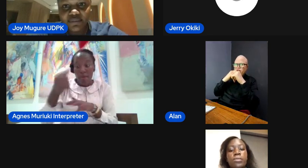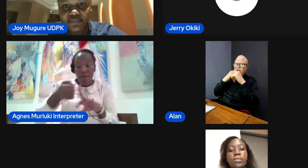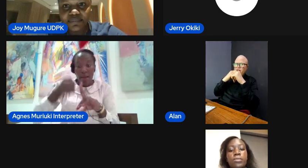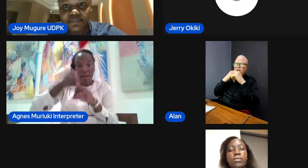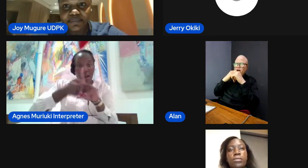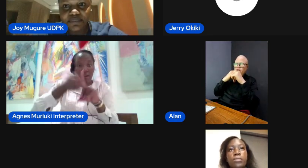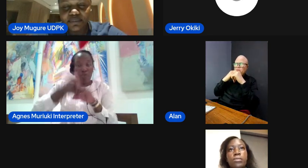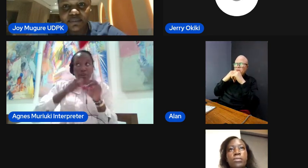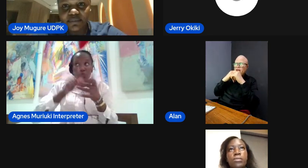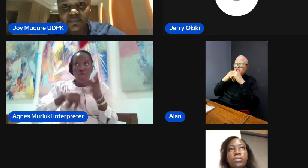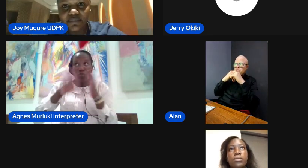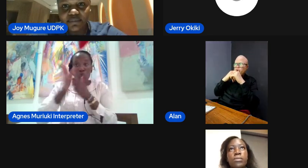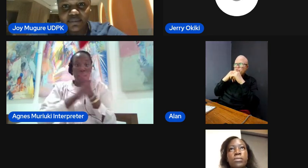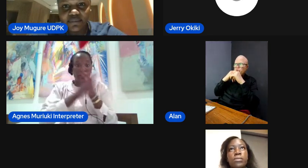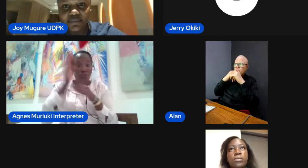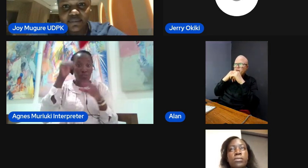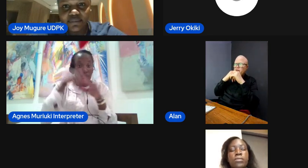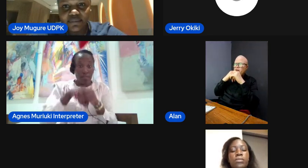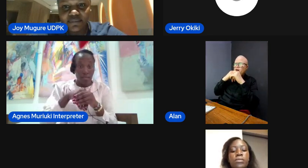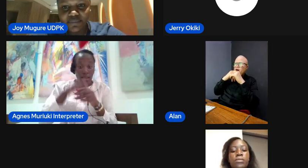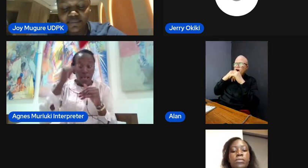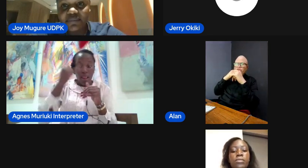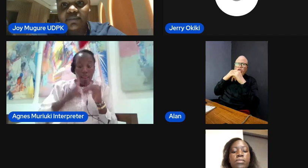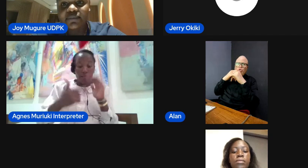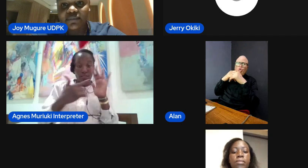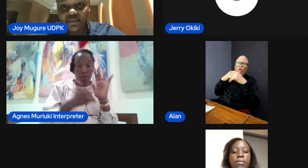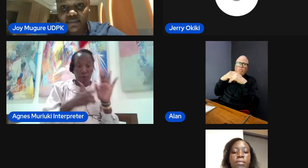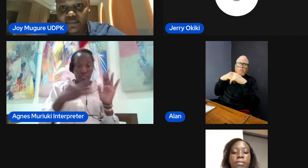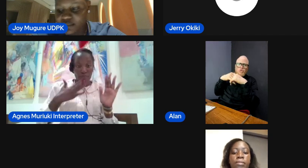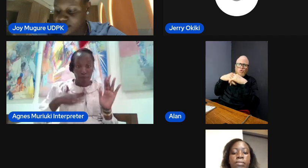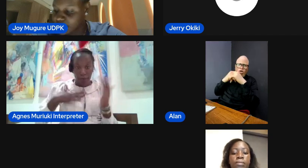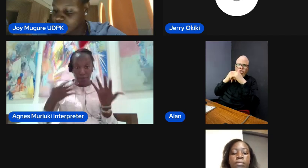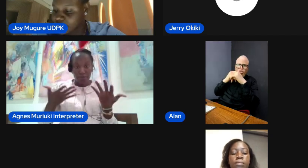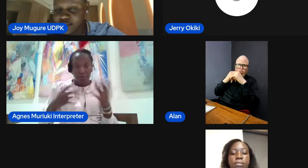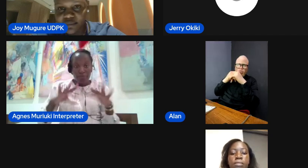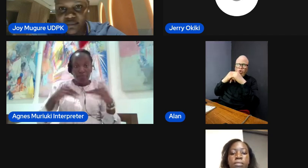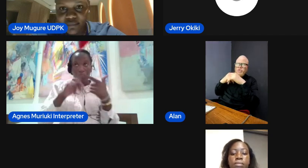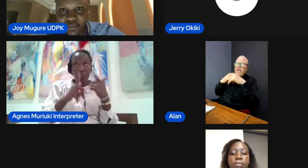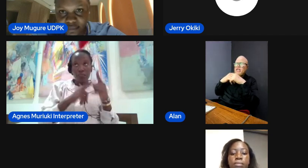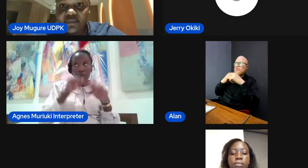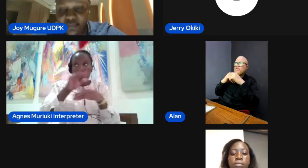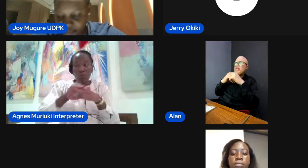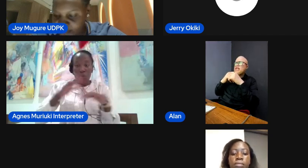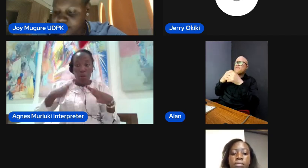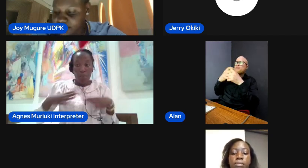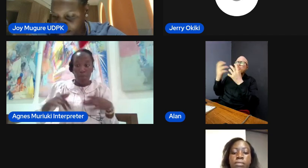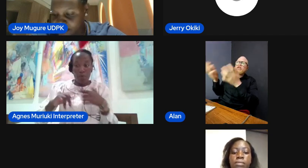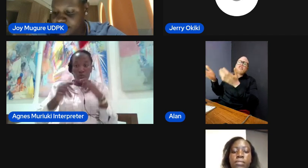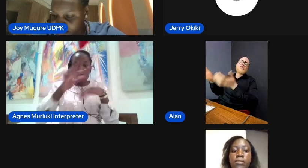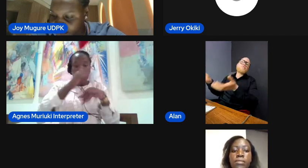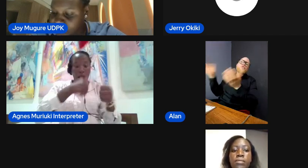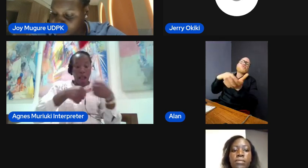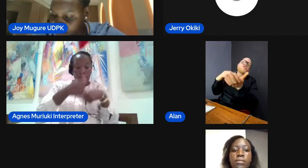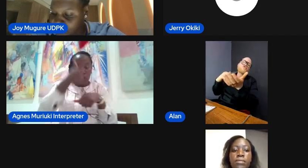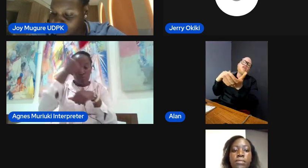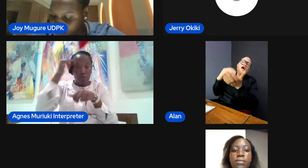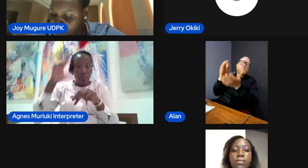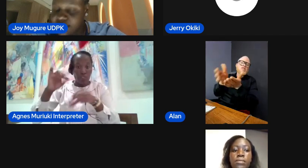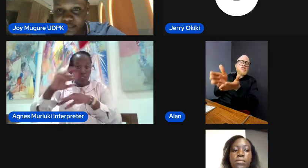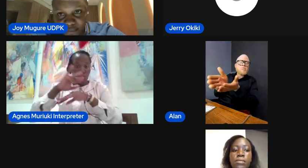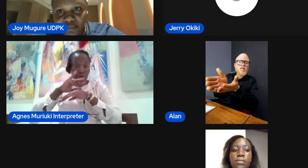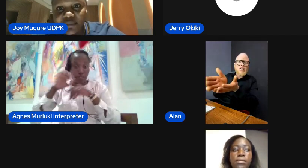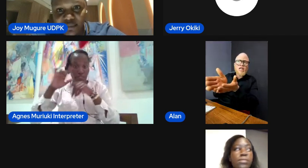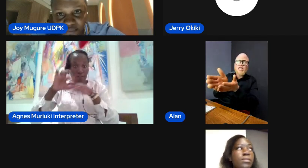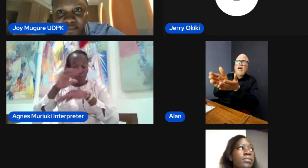really interested in. And my last point would be, how then do you call people to action? Because it is not enough to just jump onto the trend